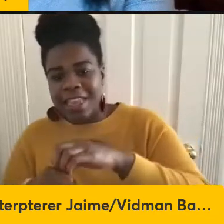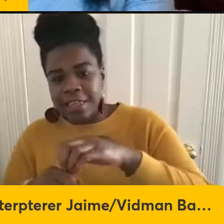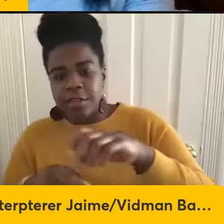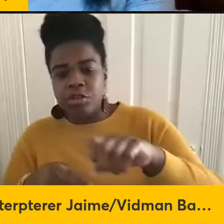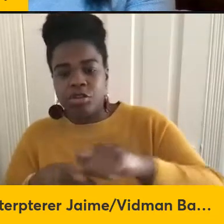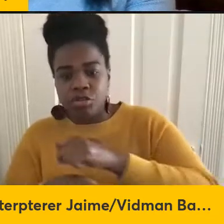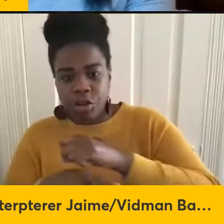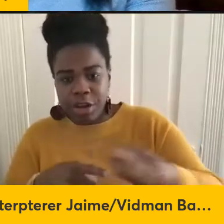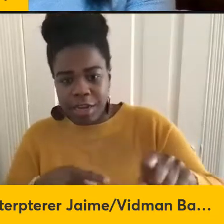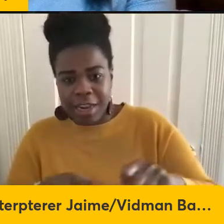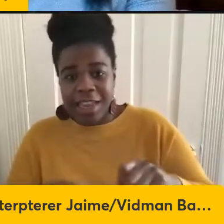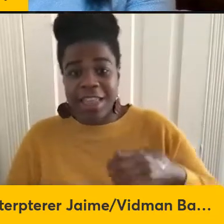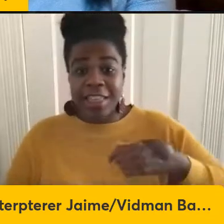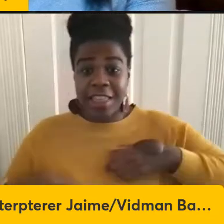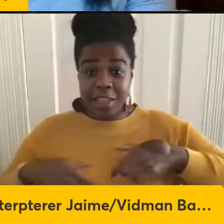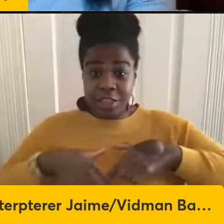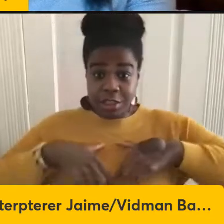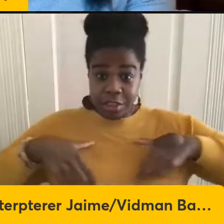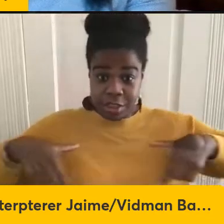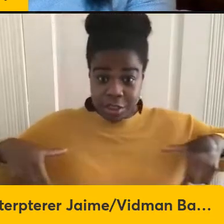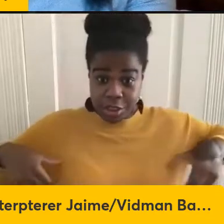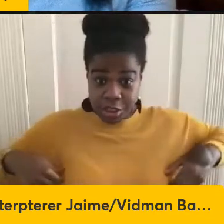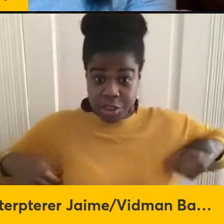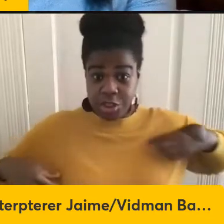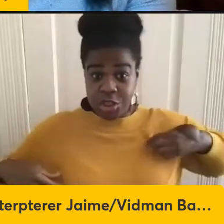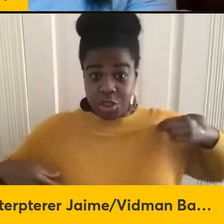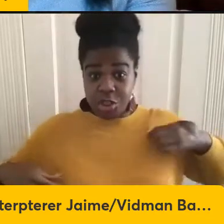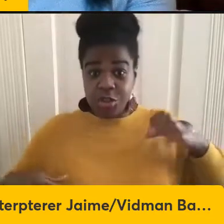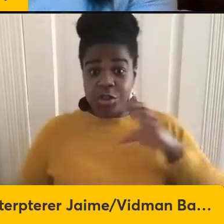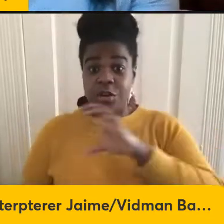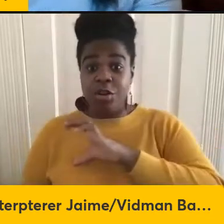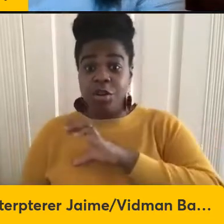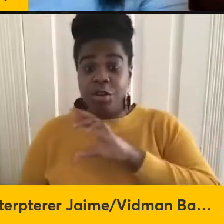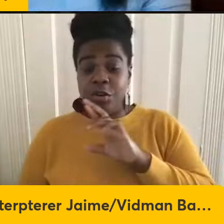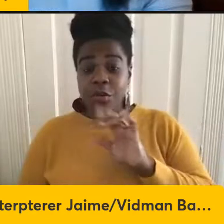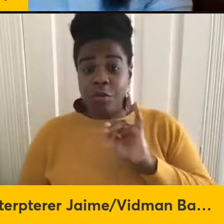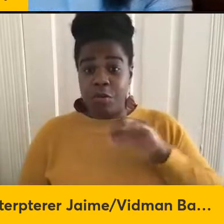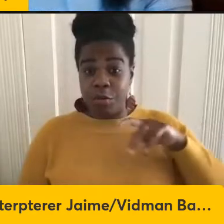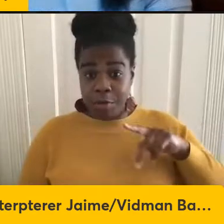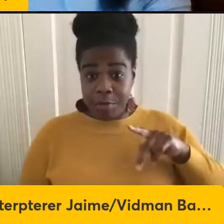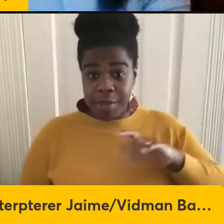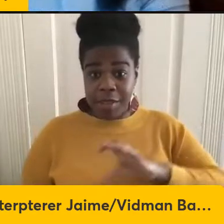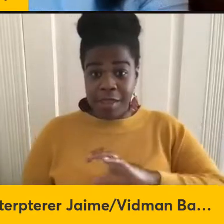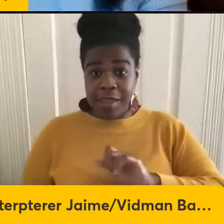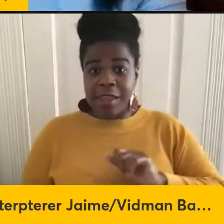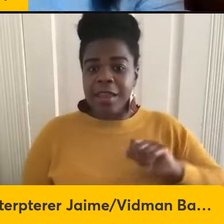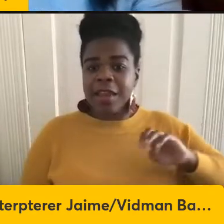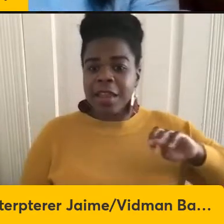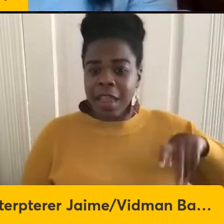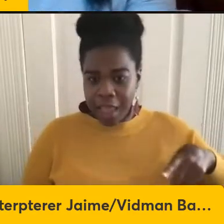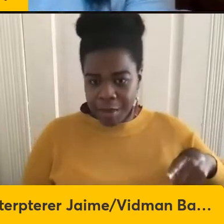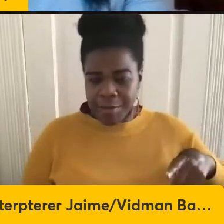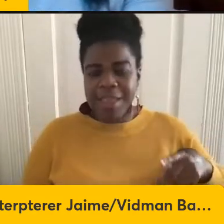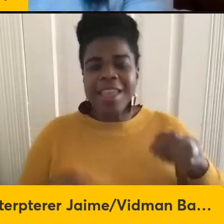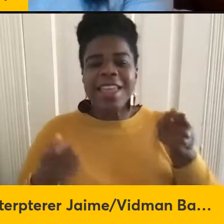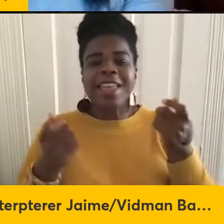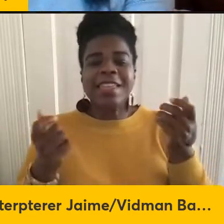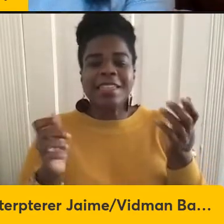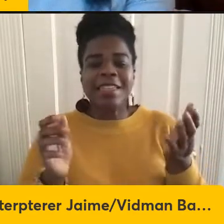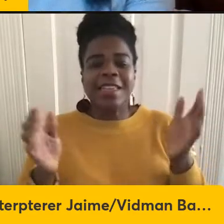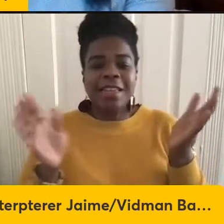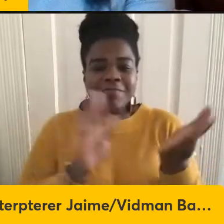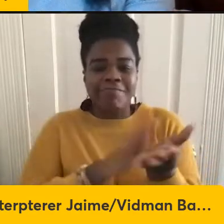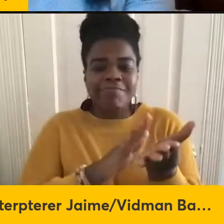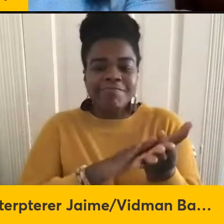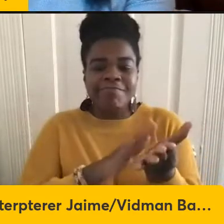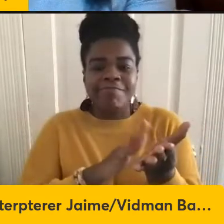wear this Crip Camp shirt because it's this amazing movie that celebrates the culture of the disability community. And I